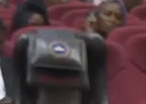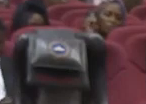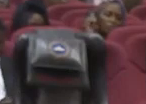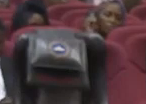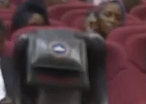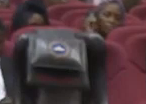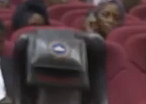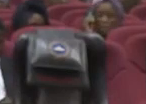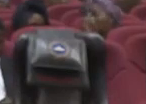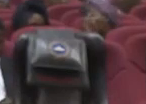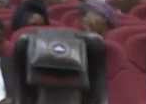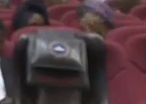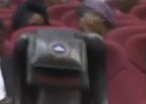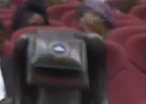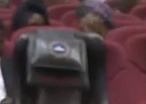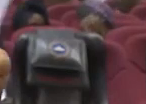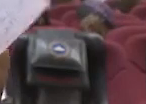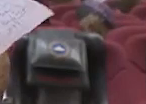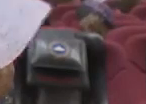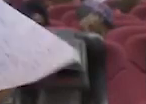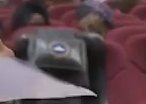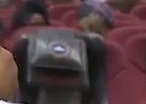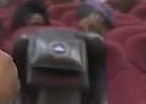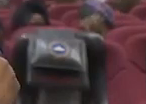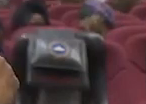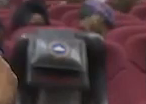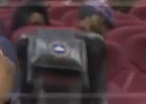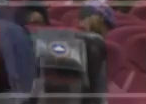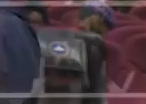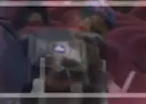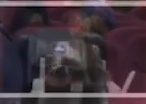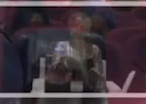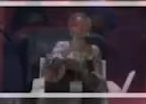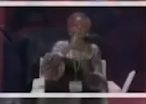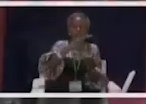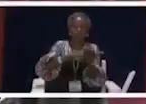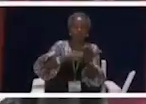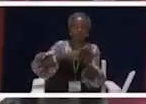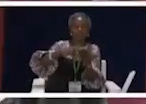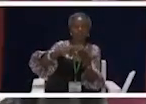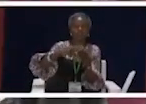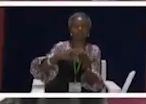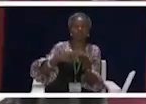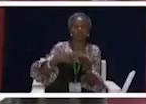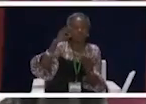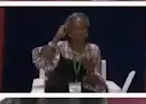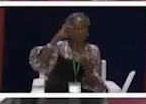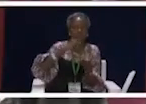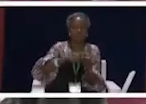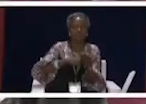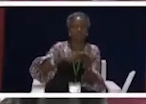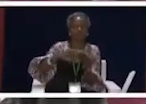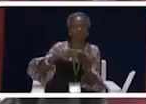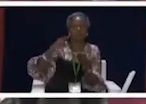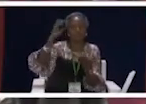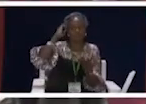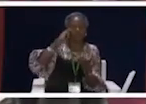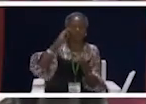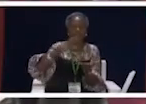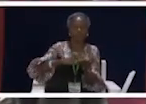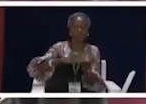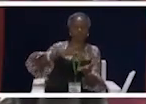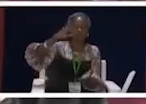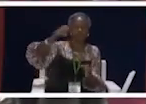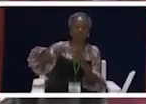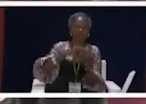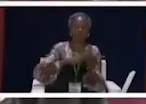He's all loving. And we told you that God is holy. He's holy. He's glorious